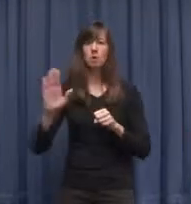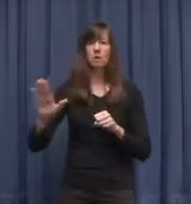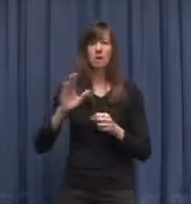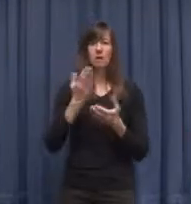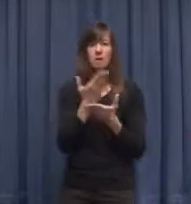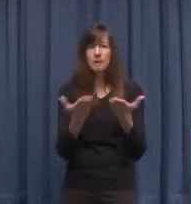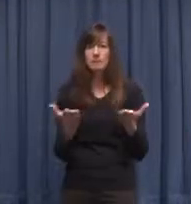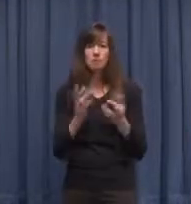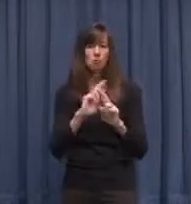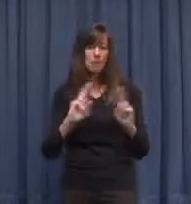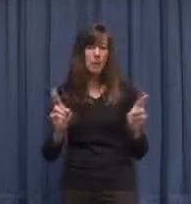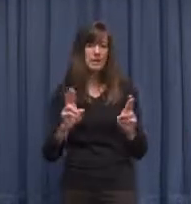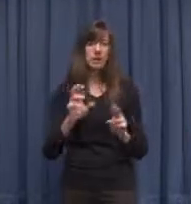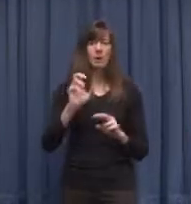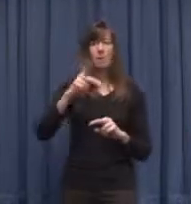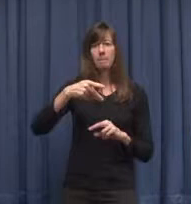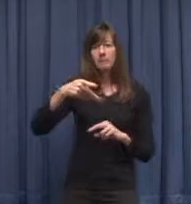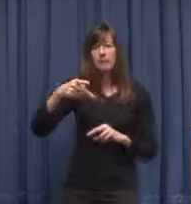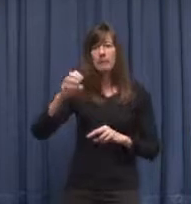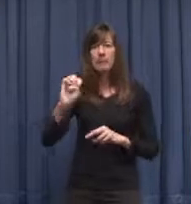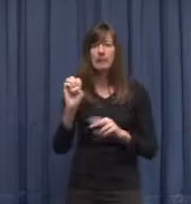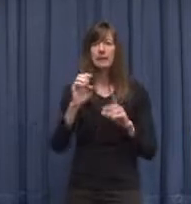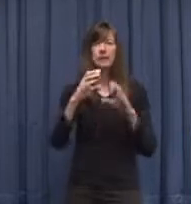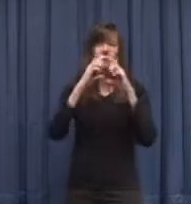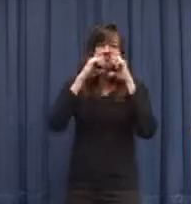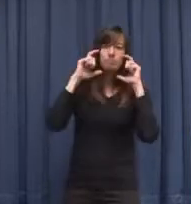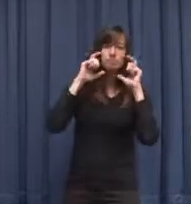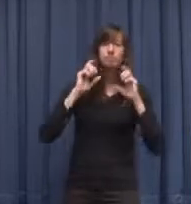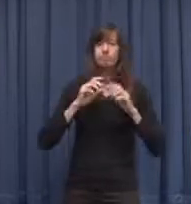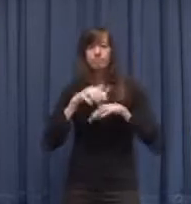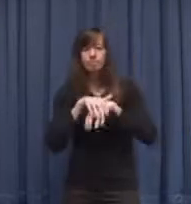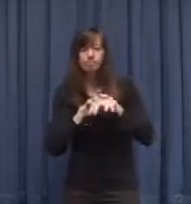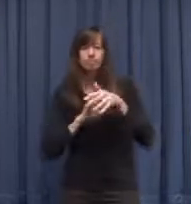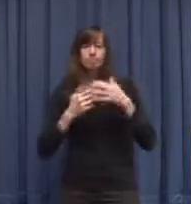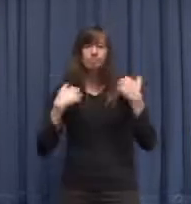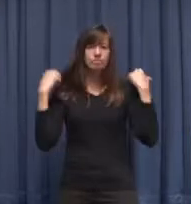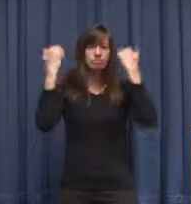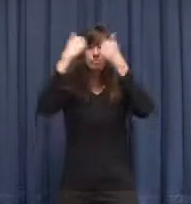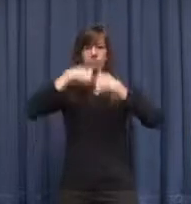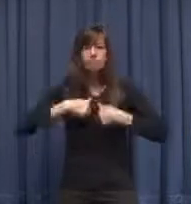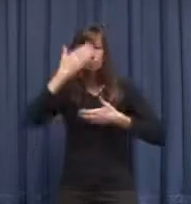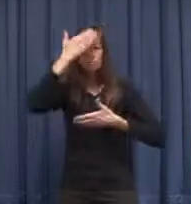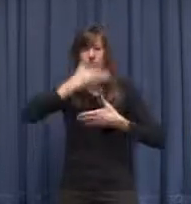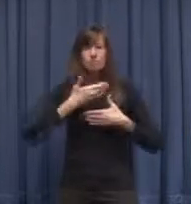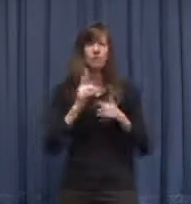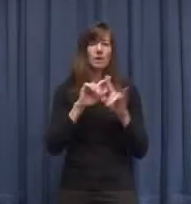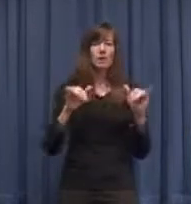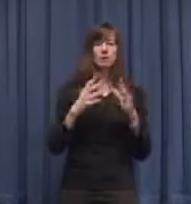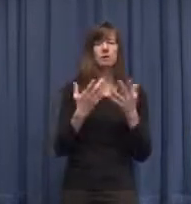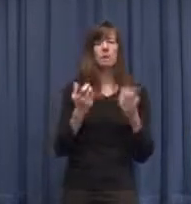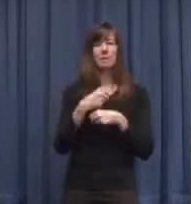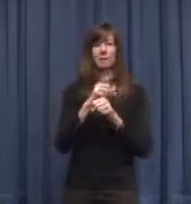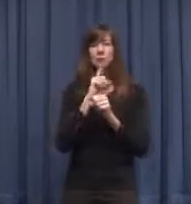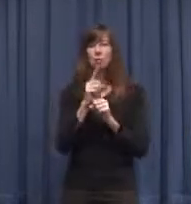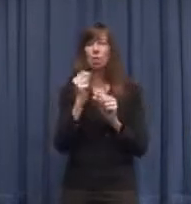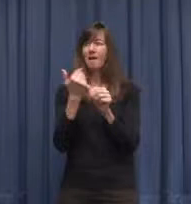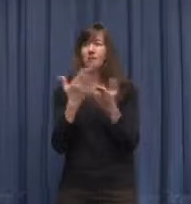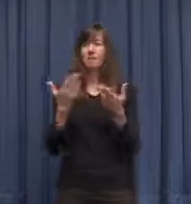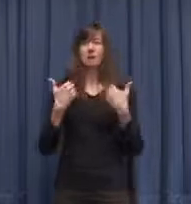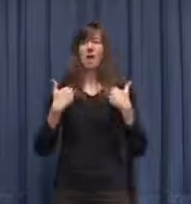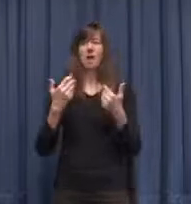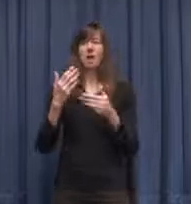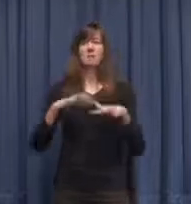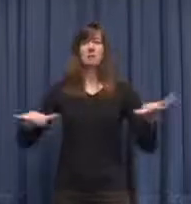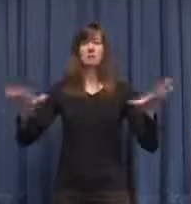staffing plans are ready, that they have all the latest best practices in treatment from around the country. As we've gotten smarter and